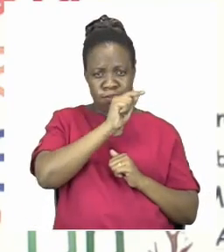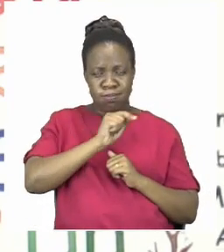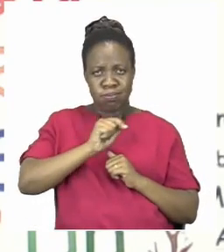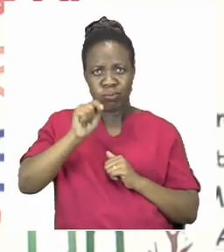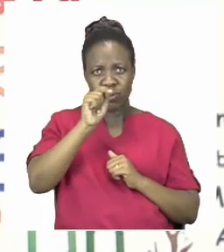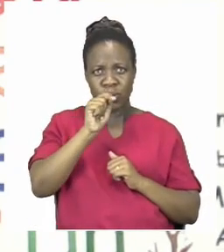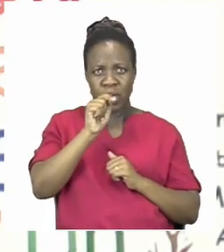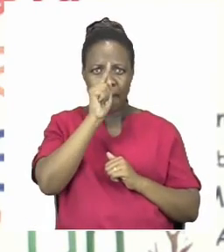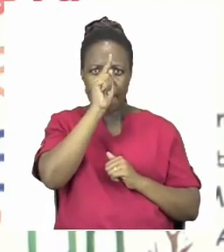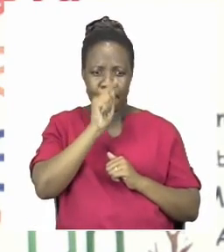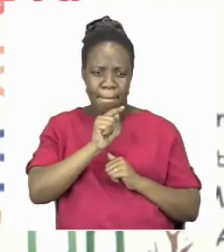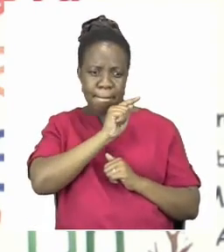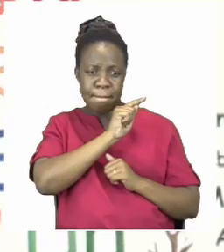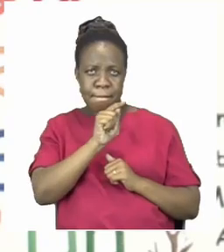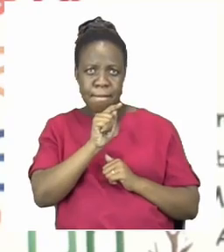3/4, which makes it